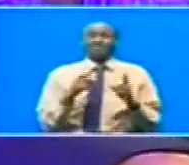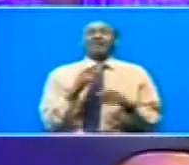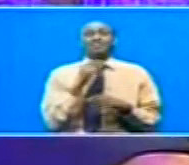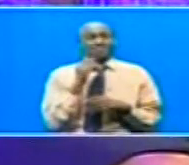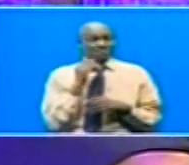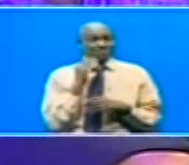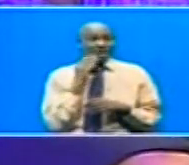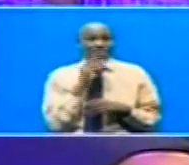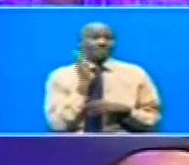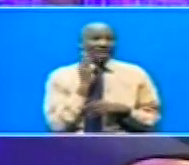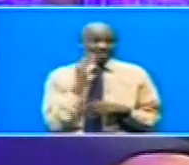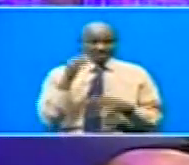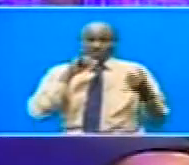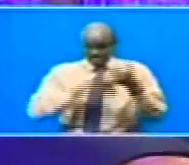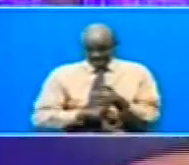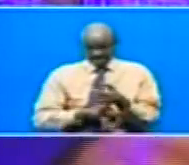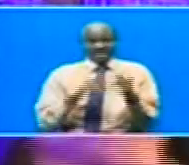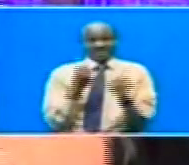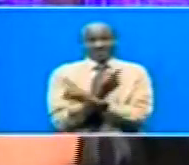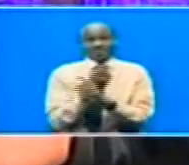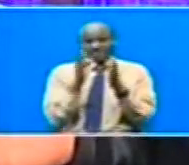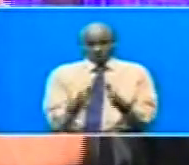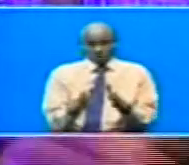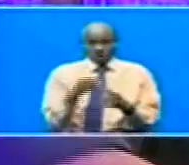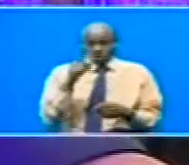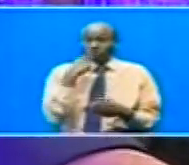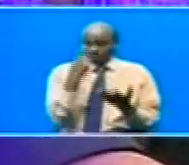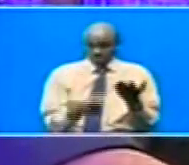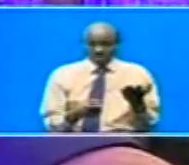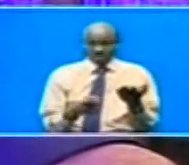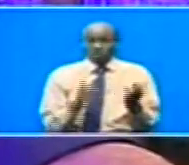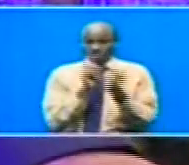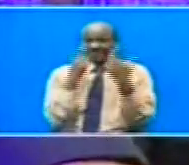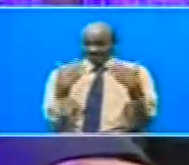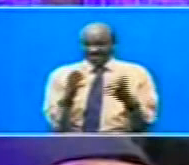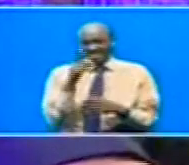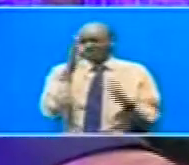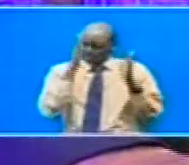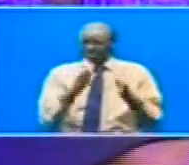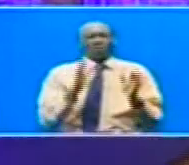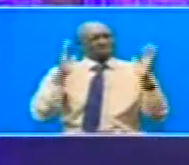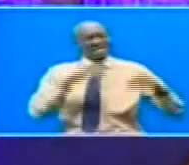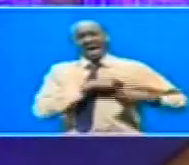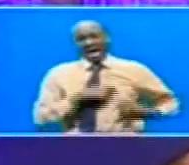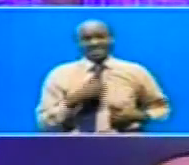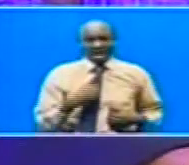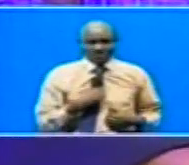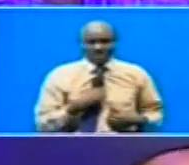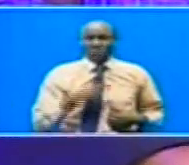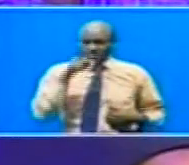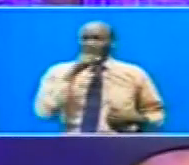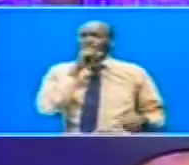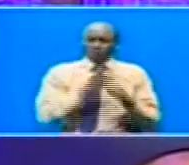fortunate because she married Simeon DeSanjo, yes. whom you've met, actually. Indeed. And he was a man with a big heart. And he made her four